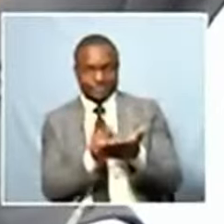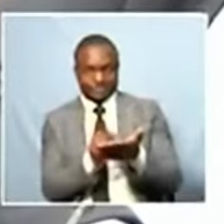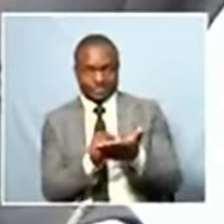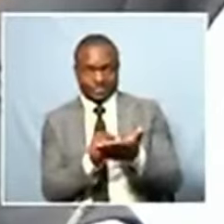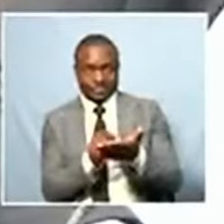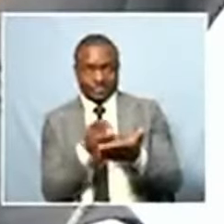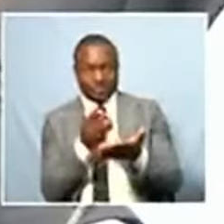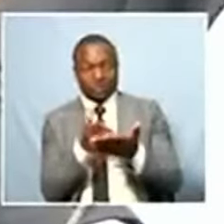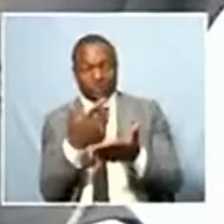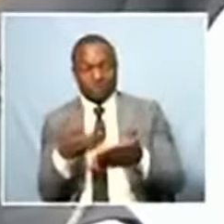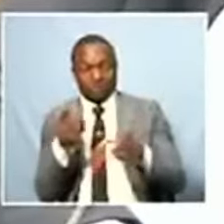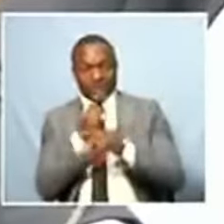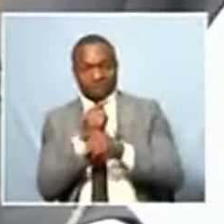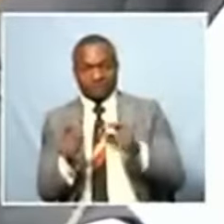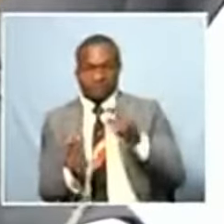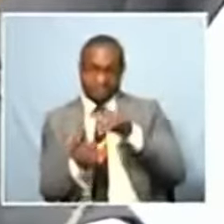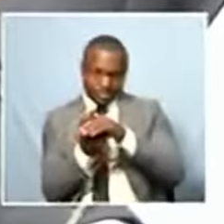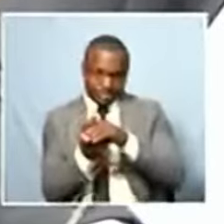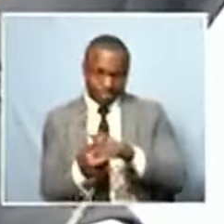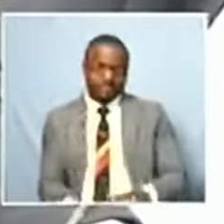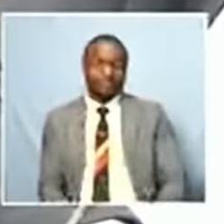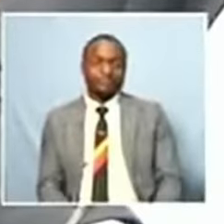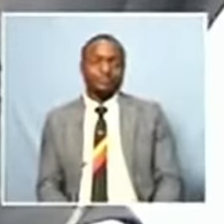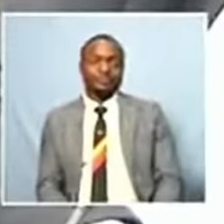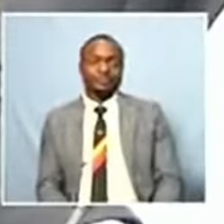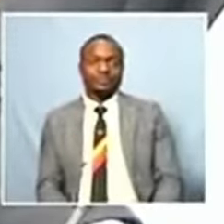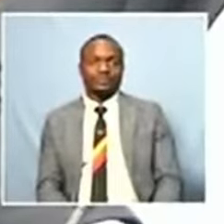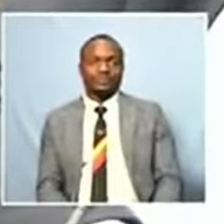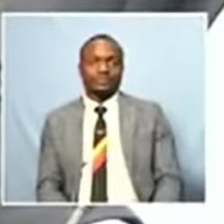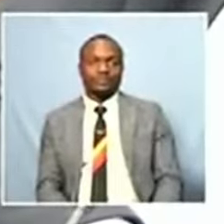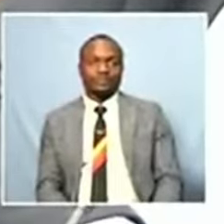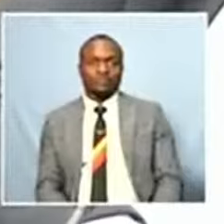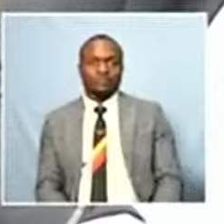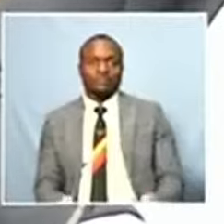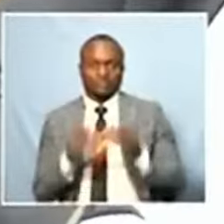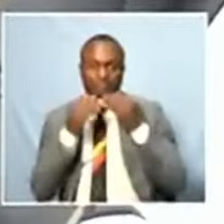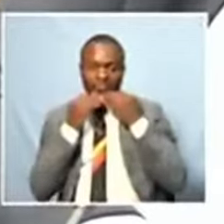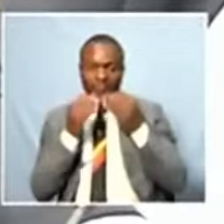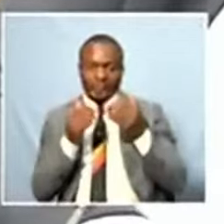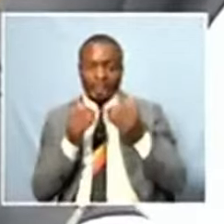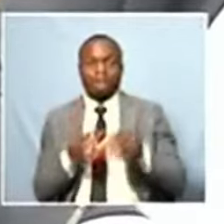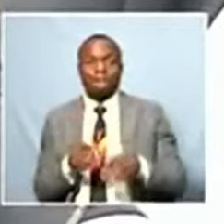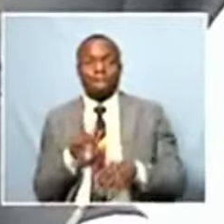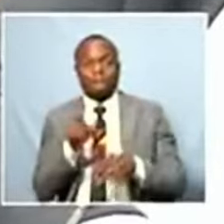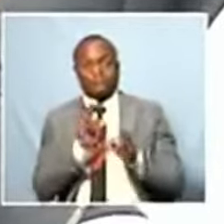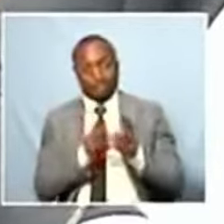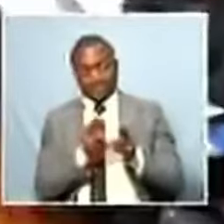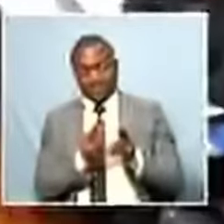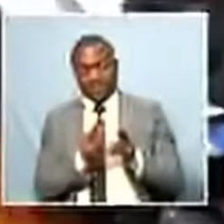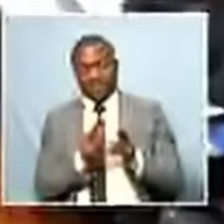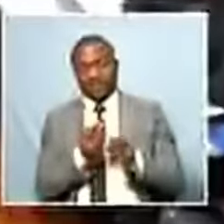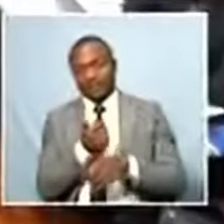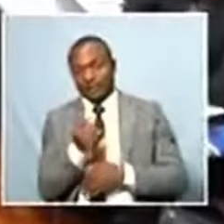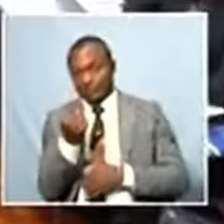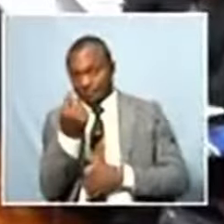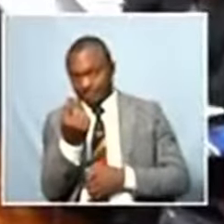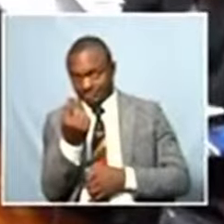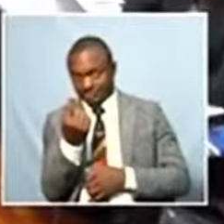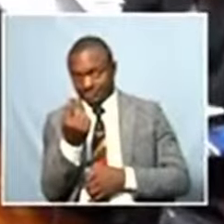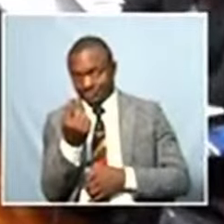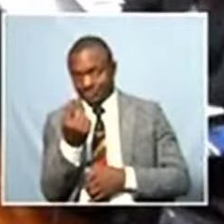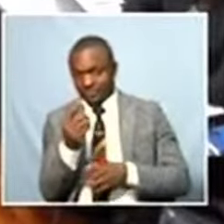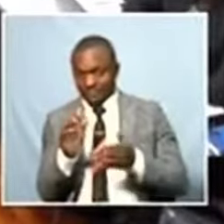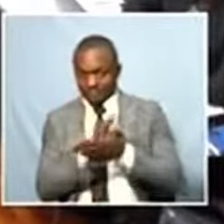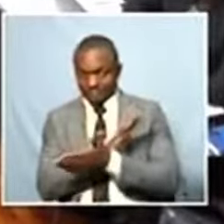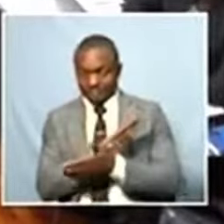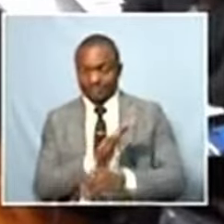these things just come as when we think about them? Thank you so much. Okay, so as you respond to that one, also the other one is just a quick